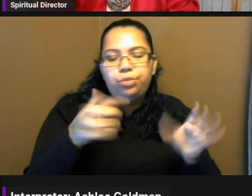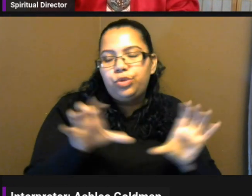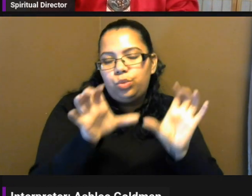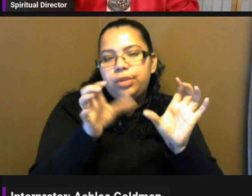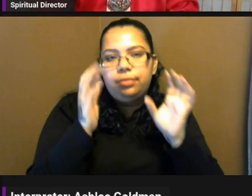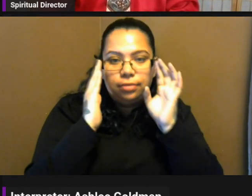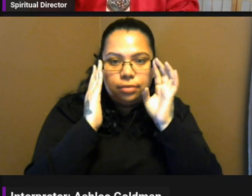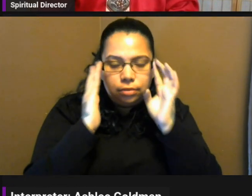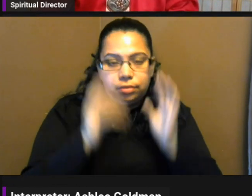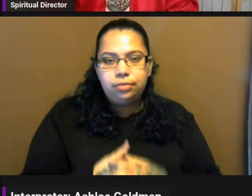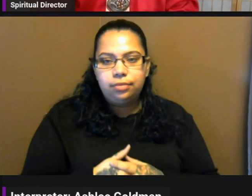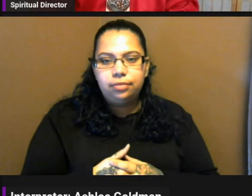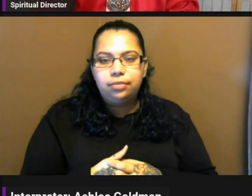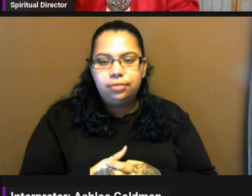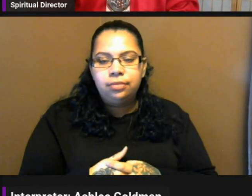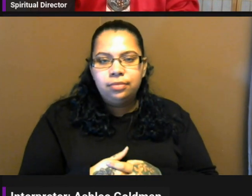doing?